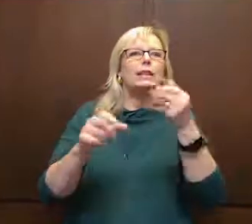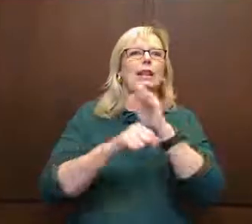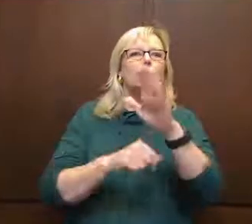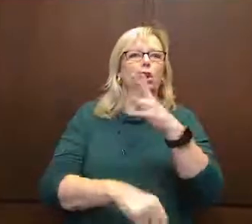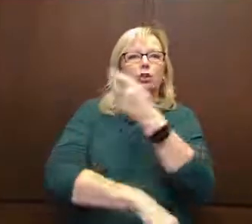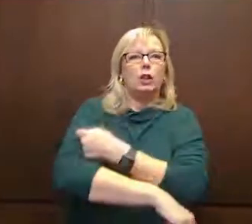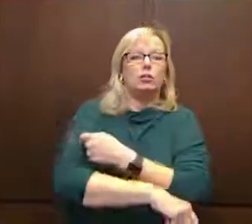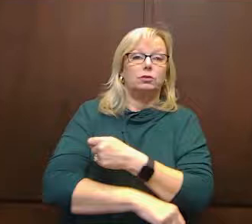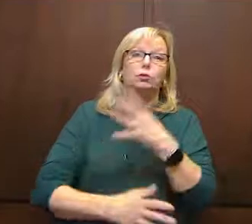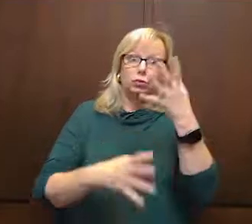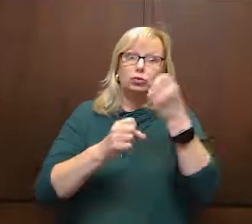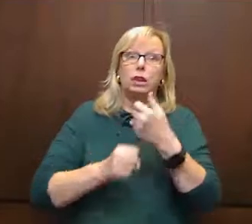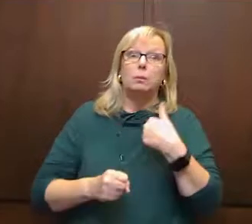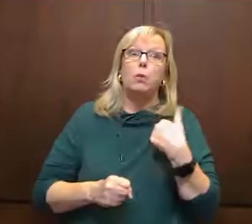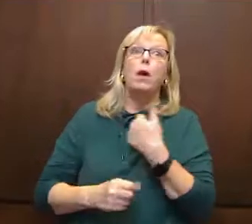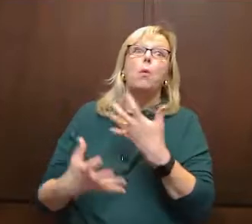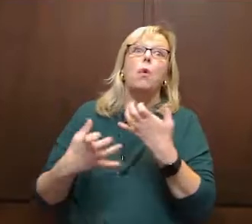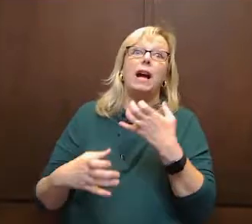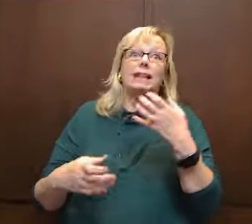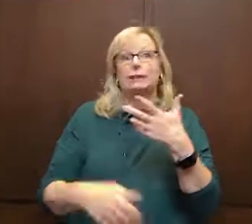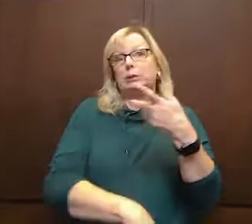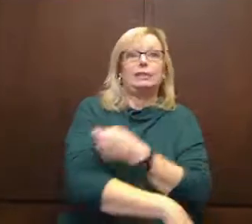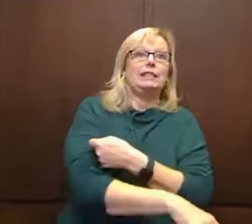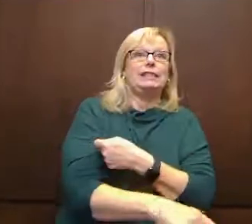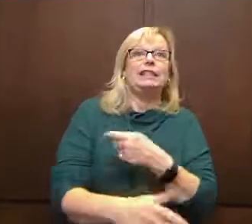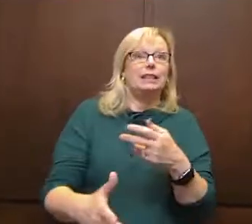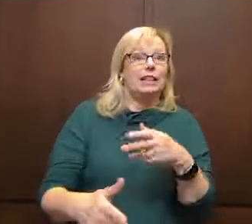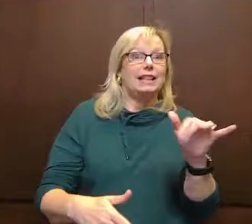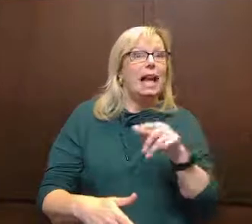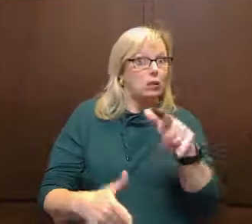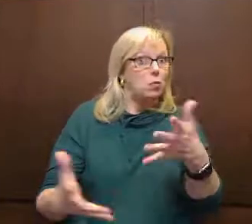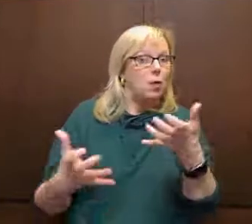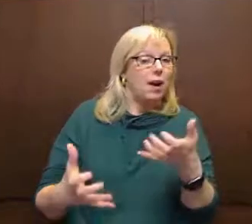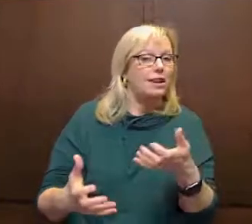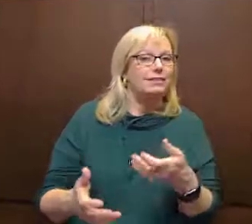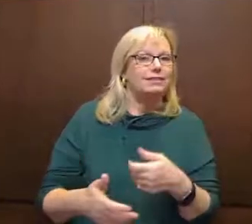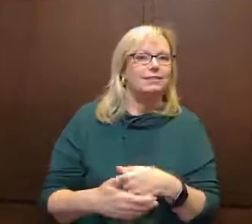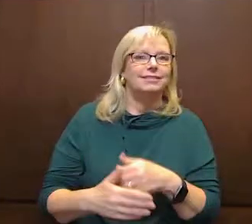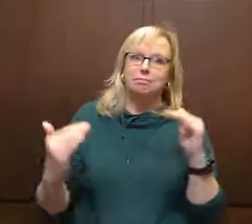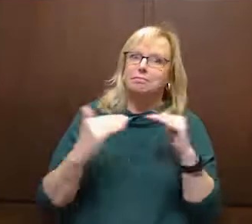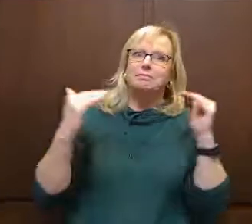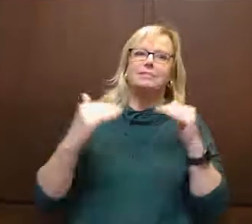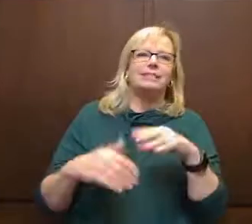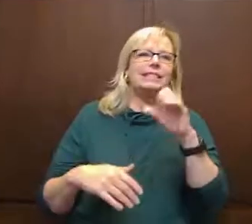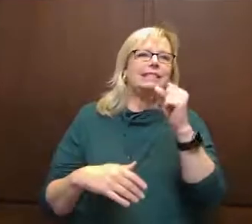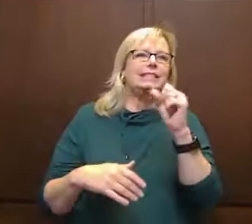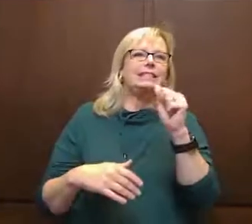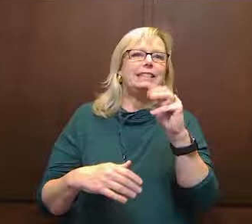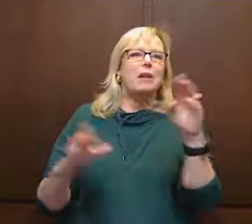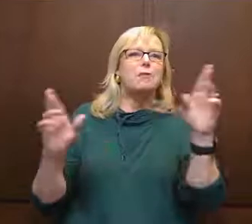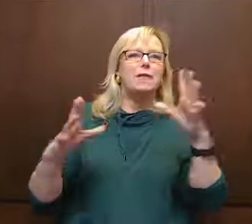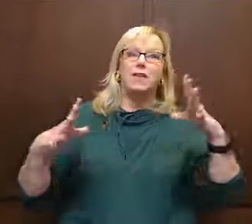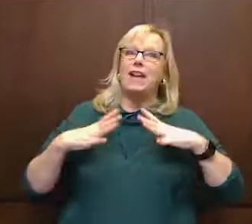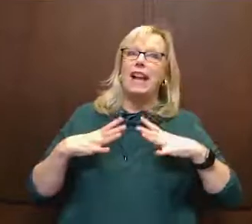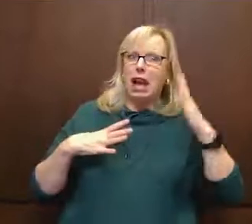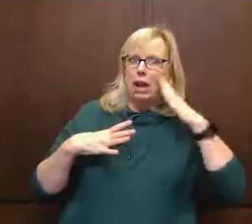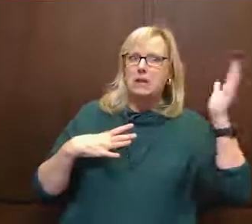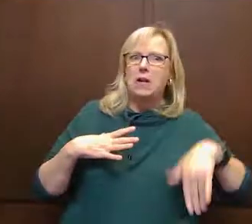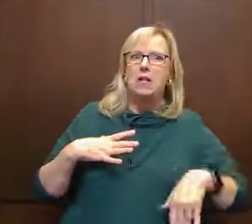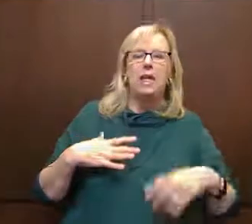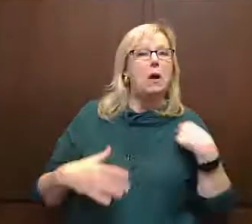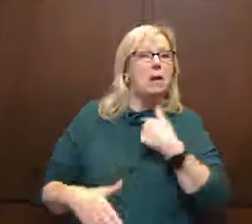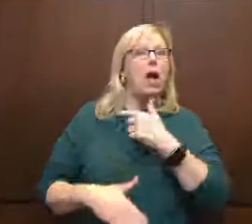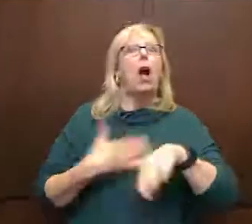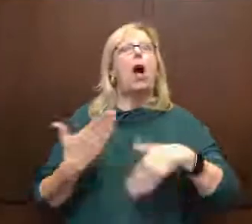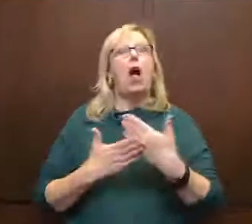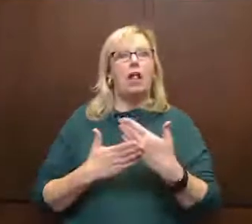shot. Believe me, we want to get it in your arm as quick as you want it. So Sam's ready for a vacation, I know. We all